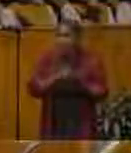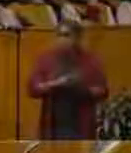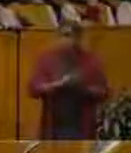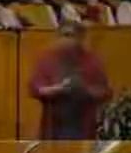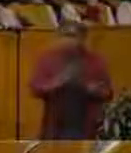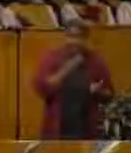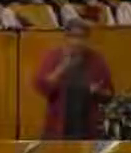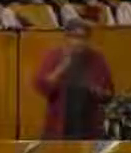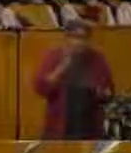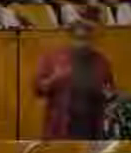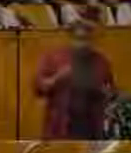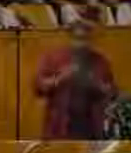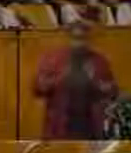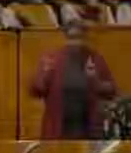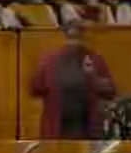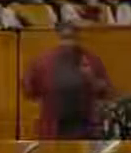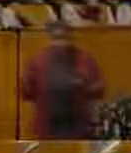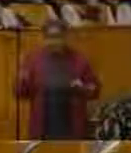at home.